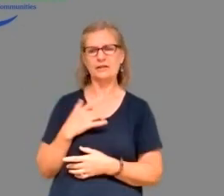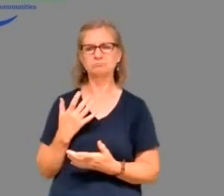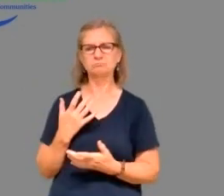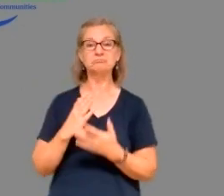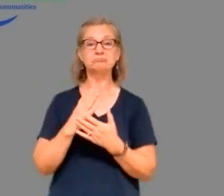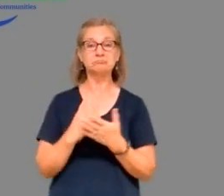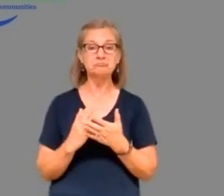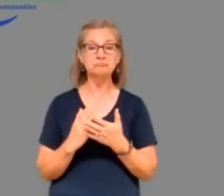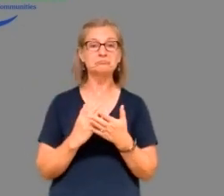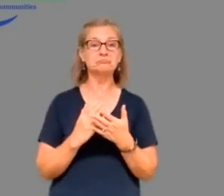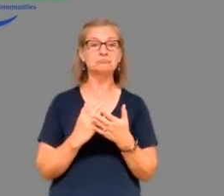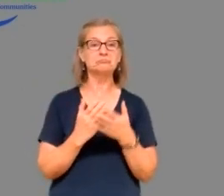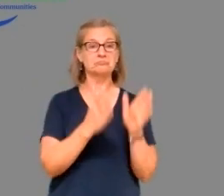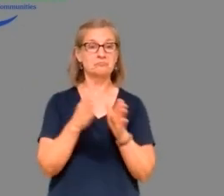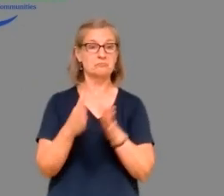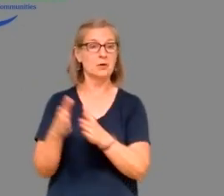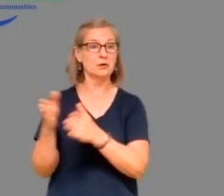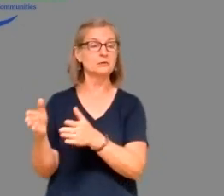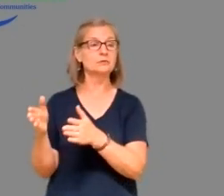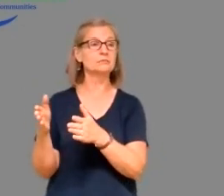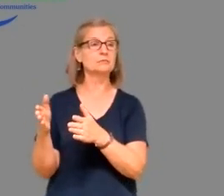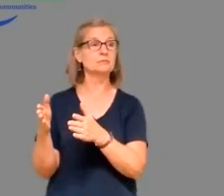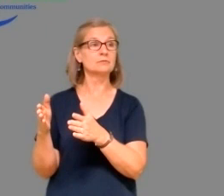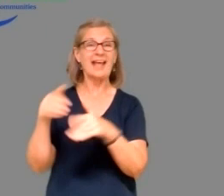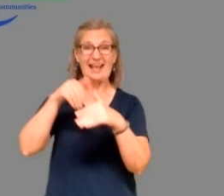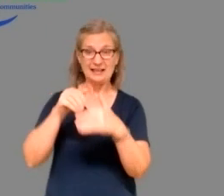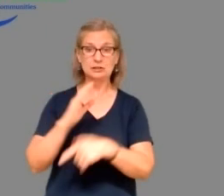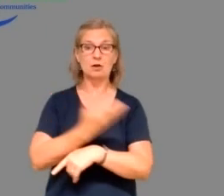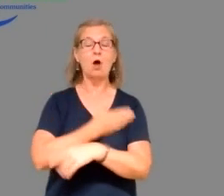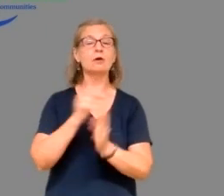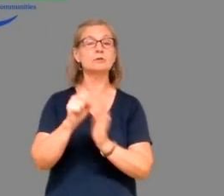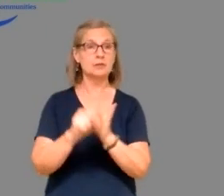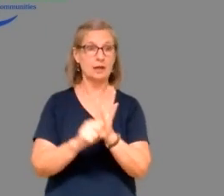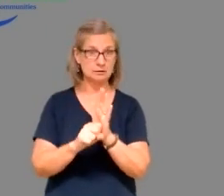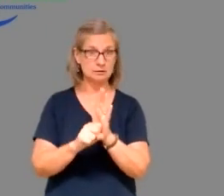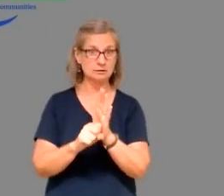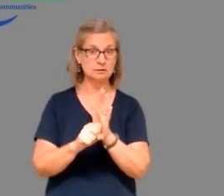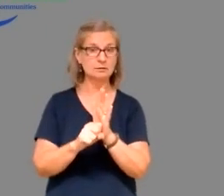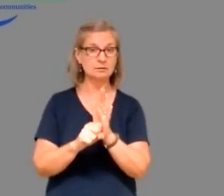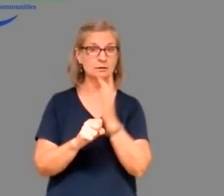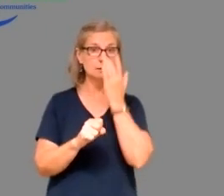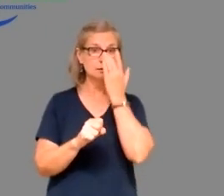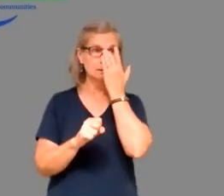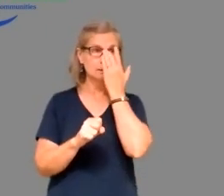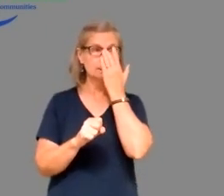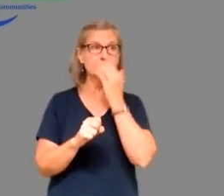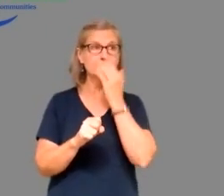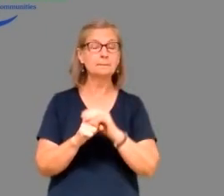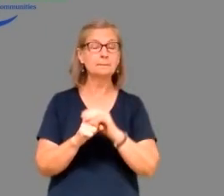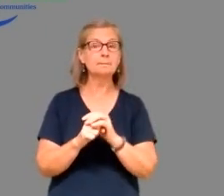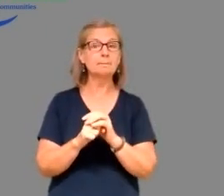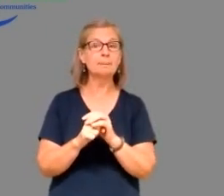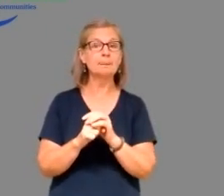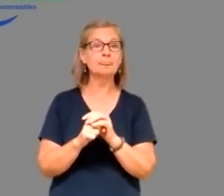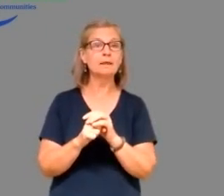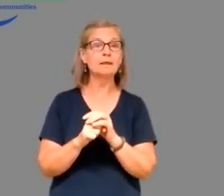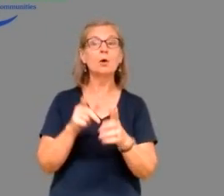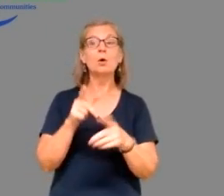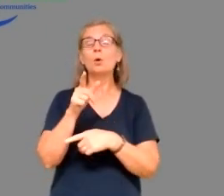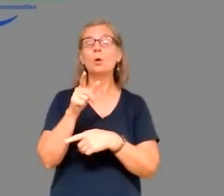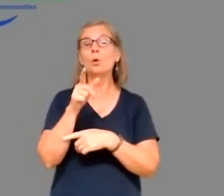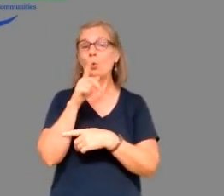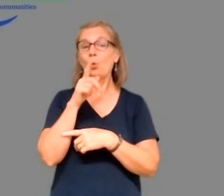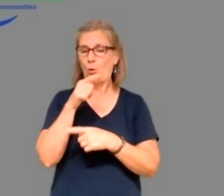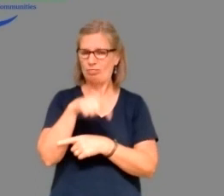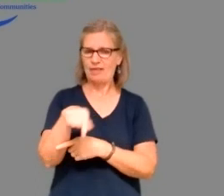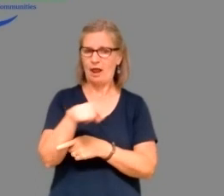state level. I don't know how consistently, but there are individuals that are contacting